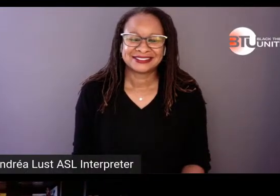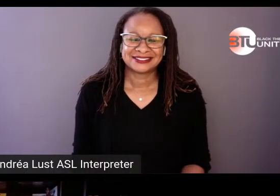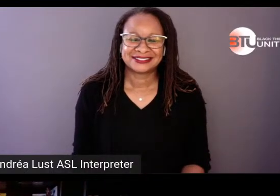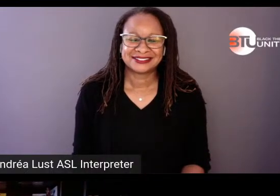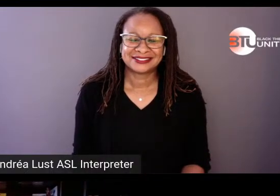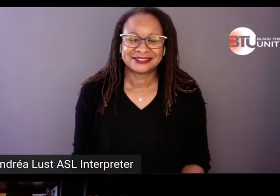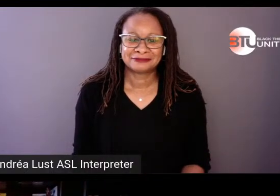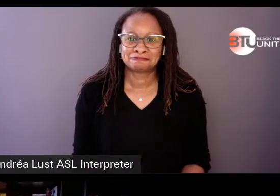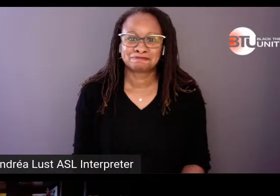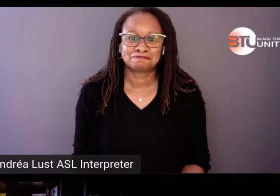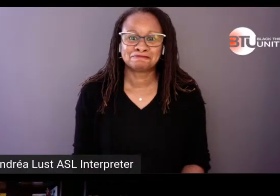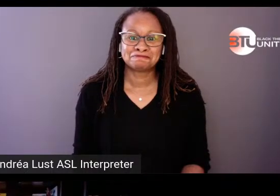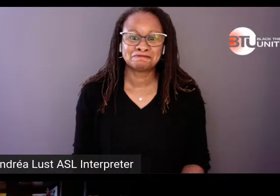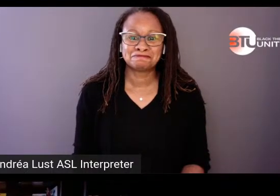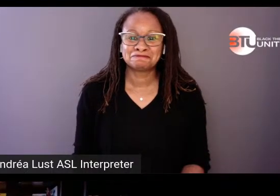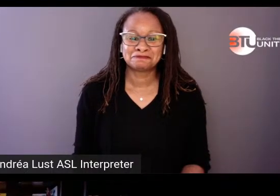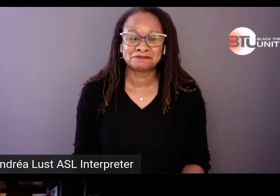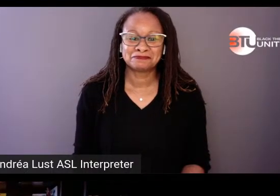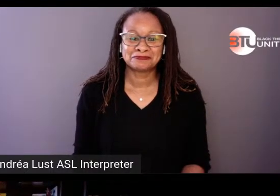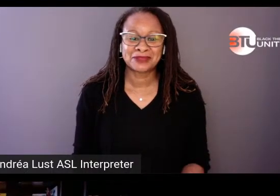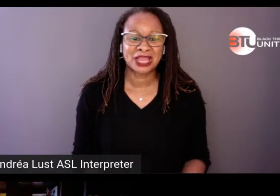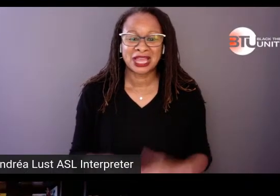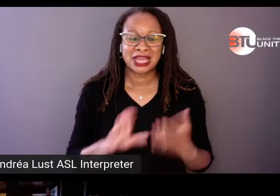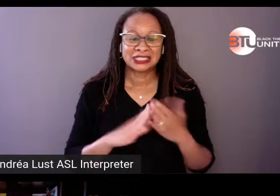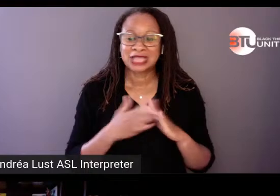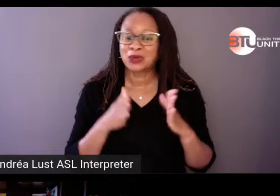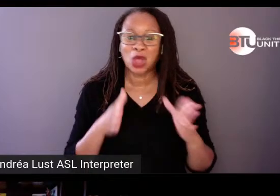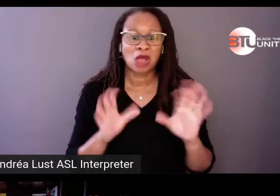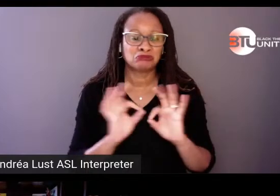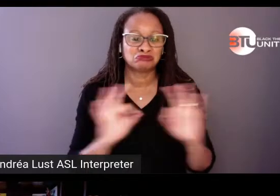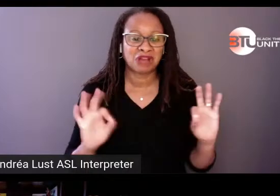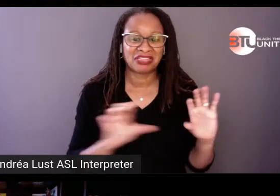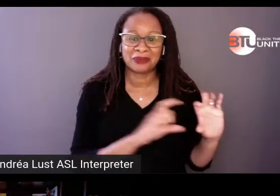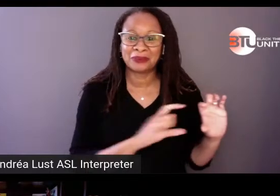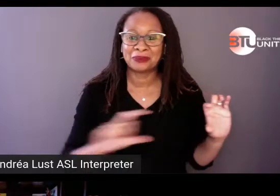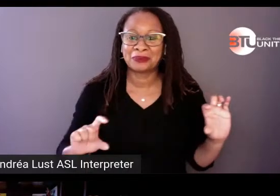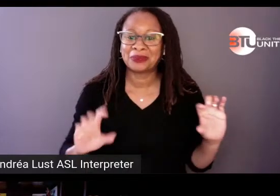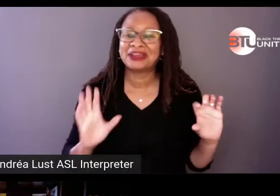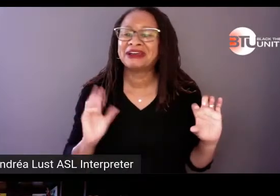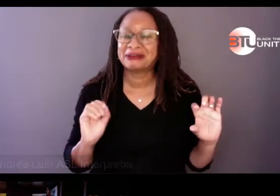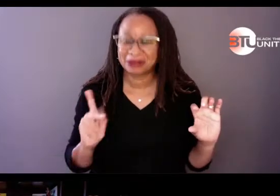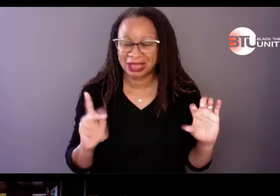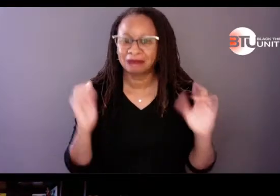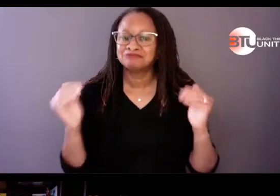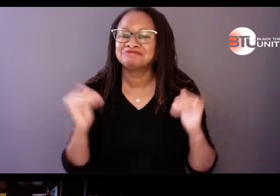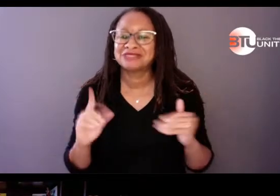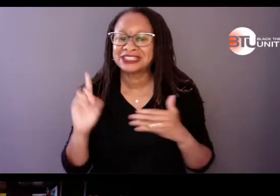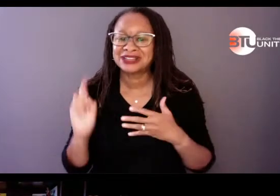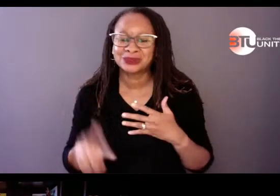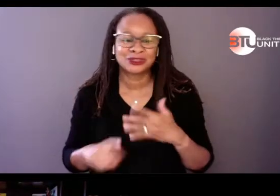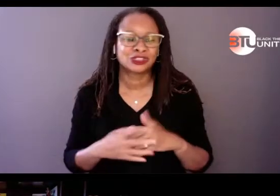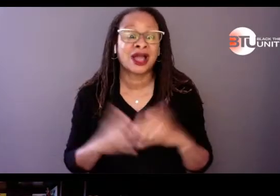I don't see it. Town hall, minding your, okay. Let me jump to this next